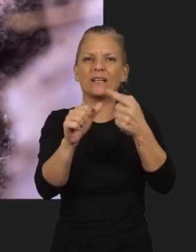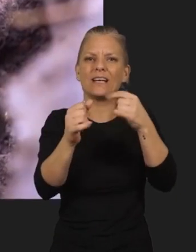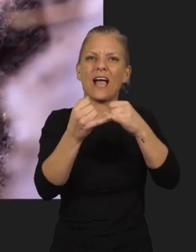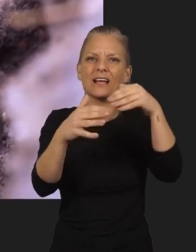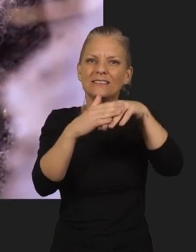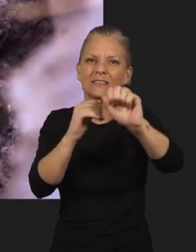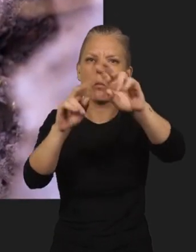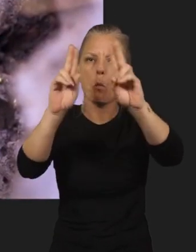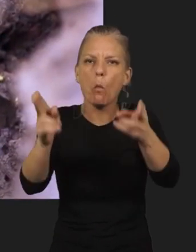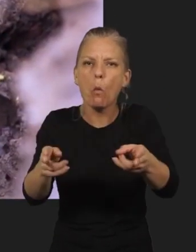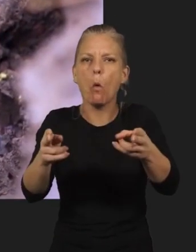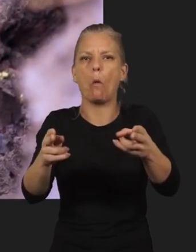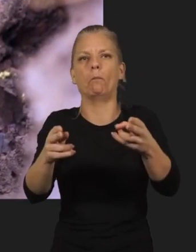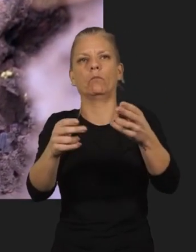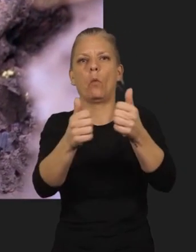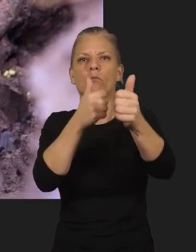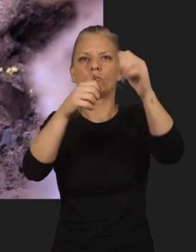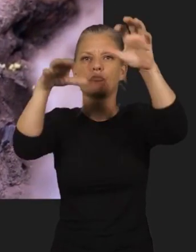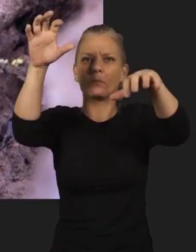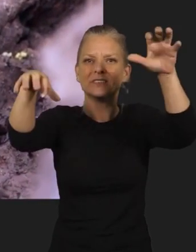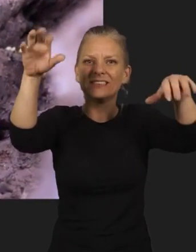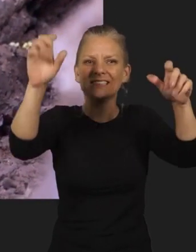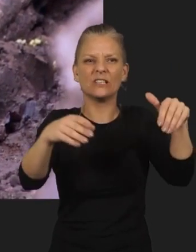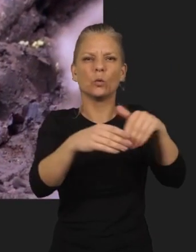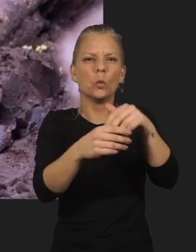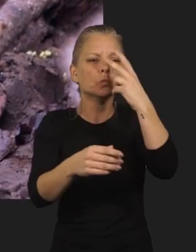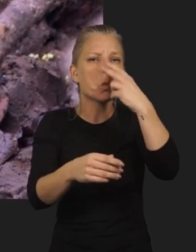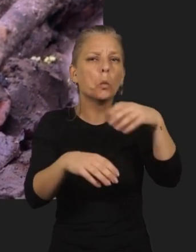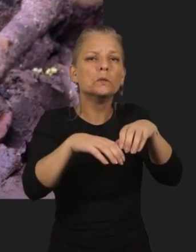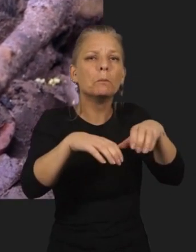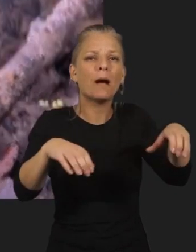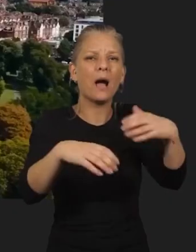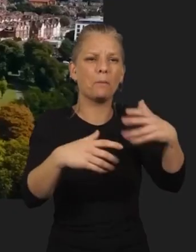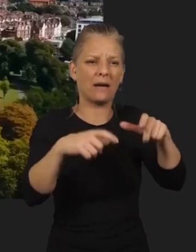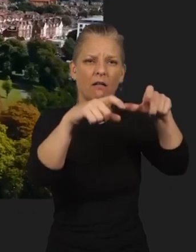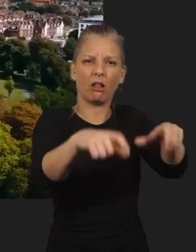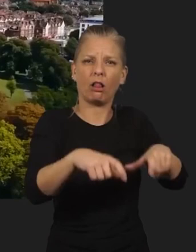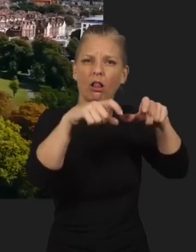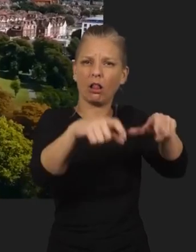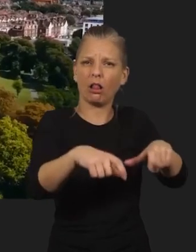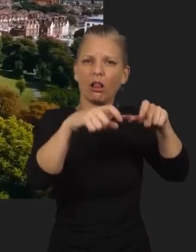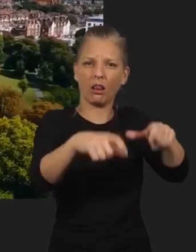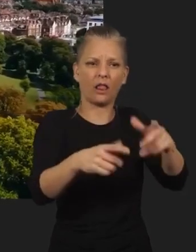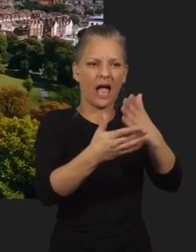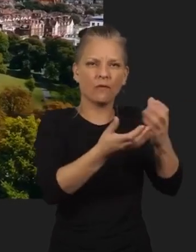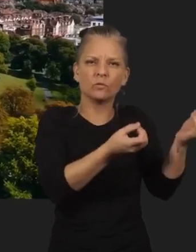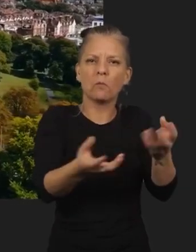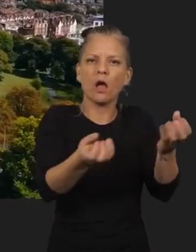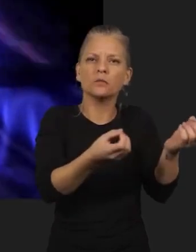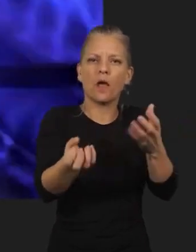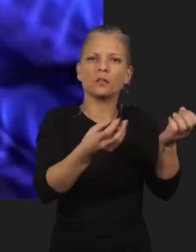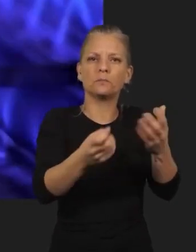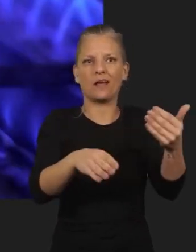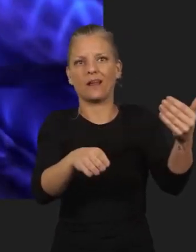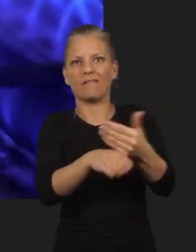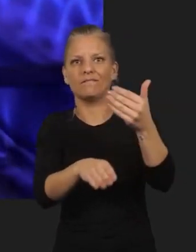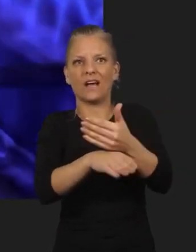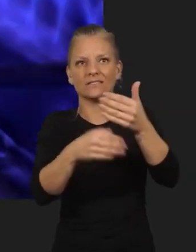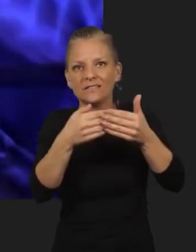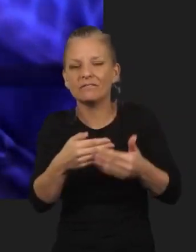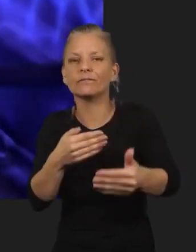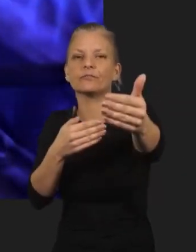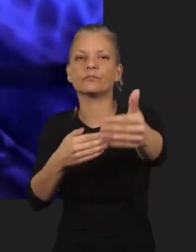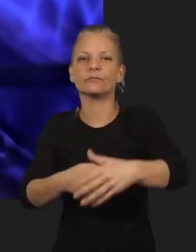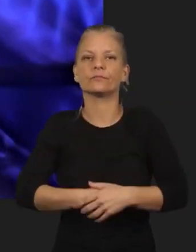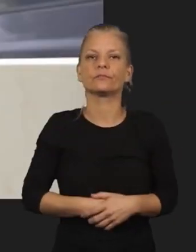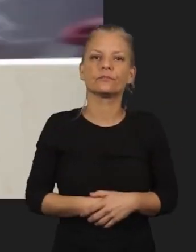or business. This includes replacing old pipes that have been in the ground for decades, so they continue to supply your gas safely and